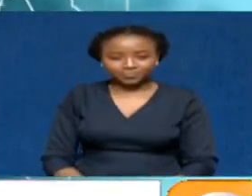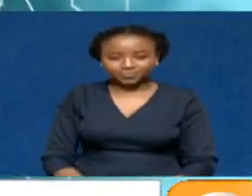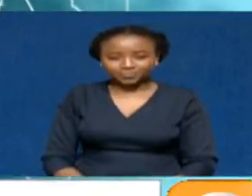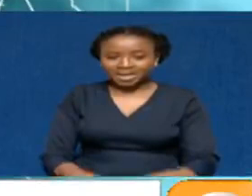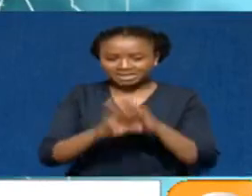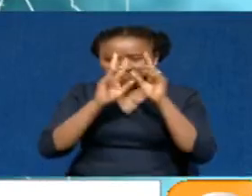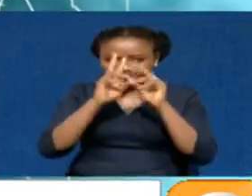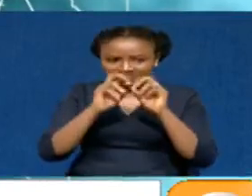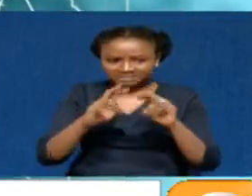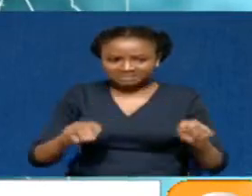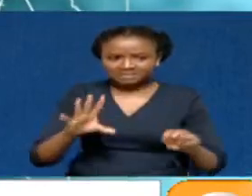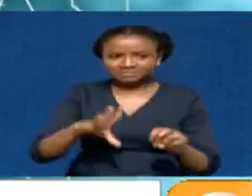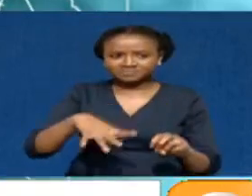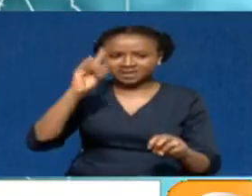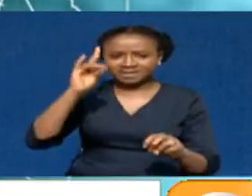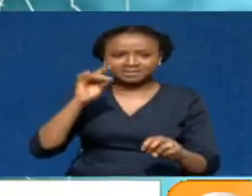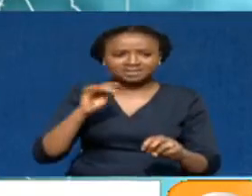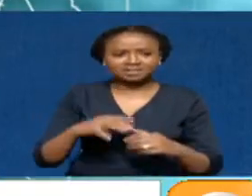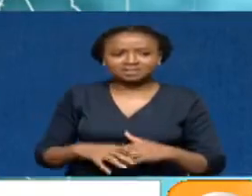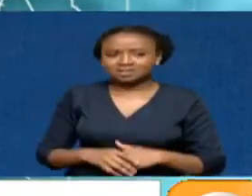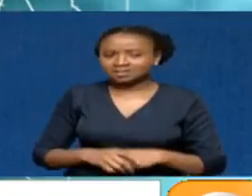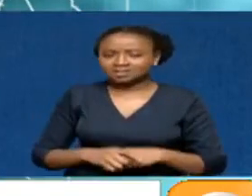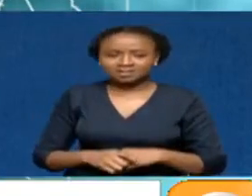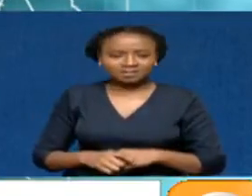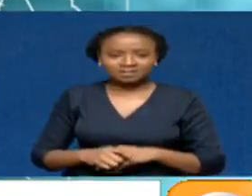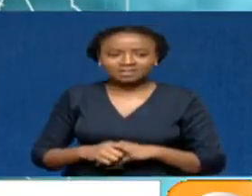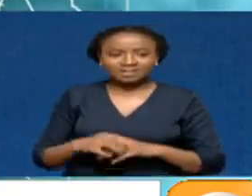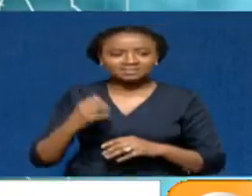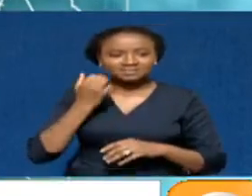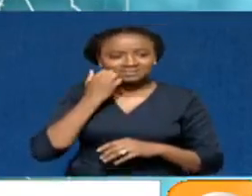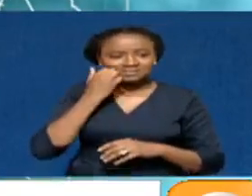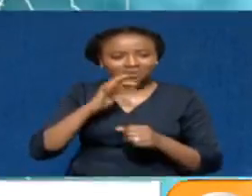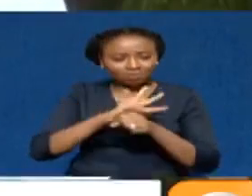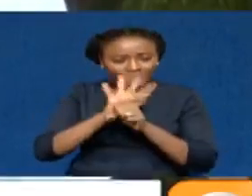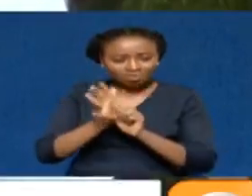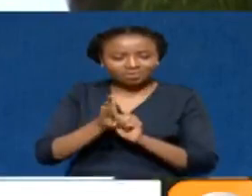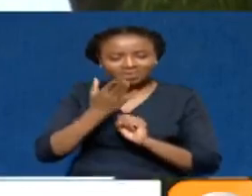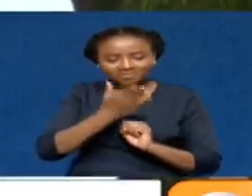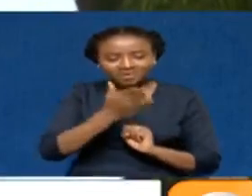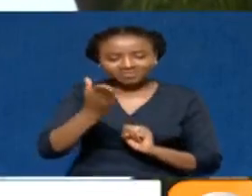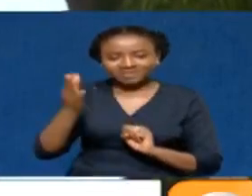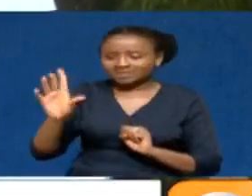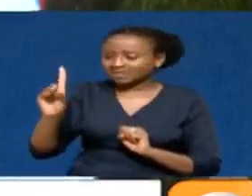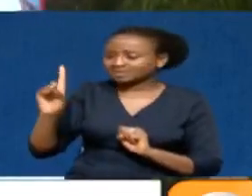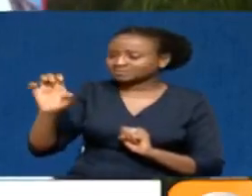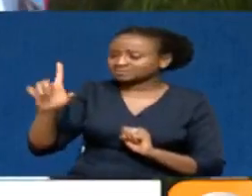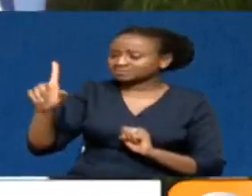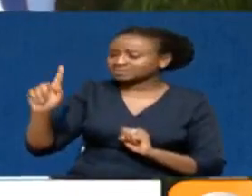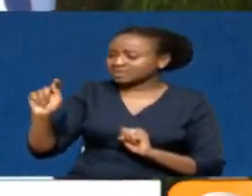epidemiological studies and models indicate the presence within our borders of the Delta variant